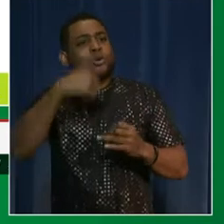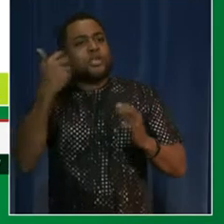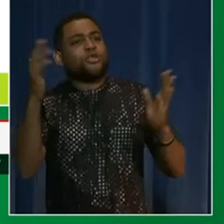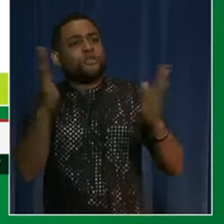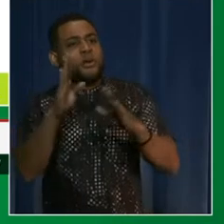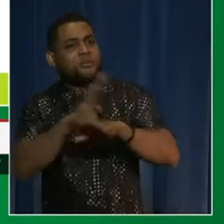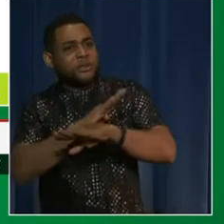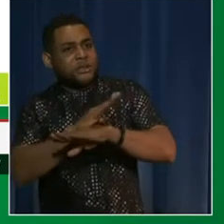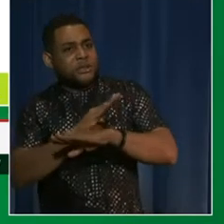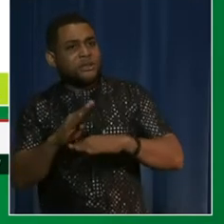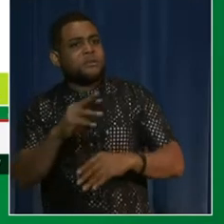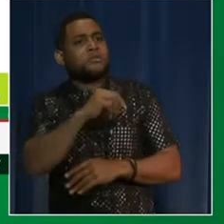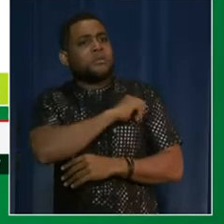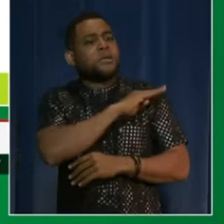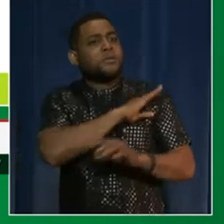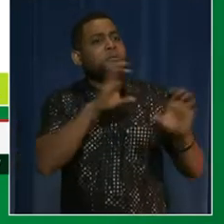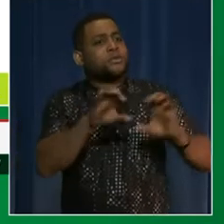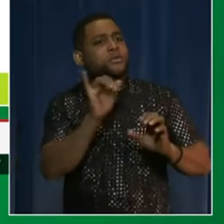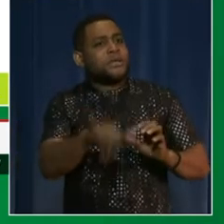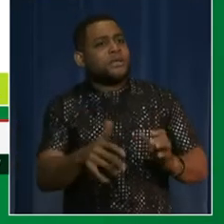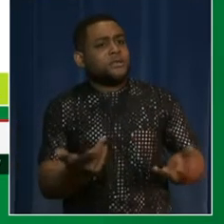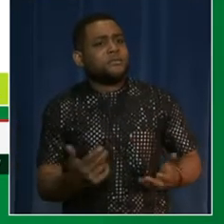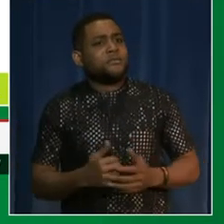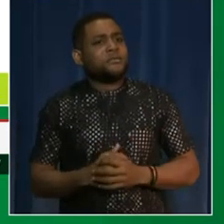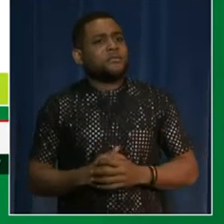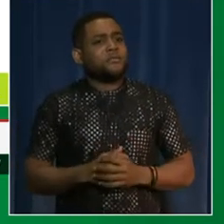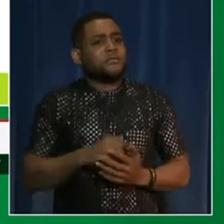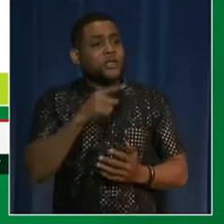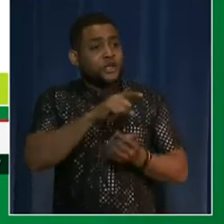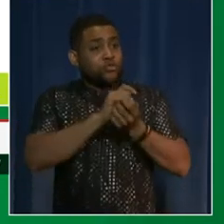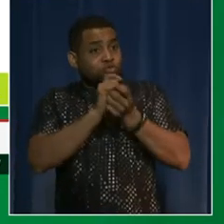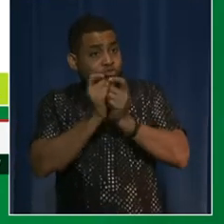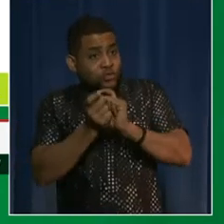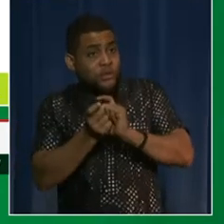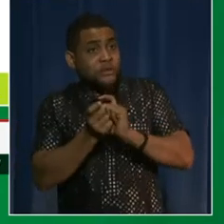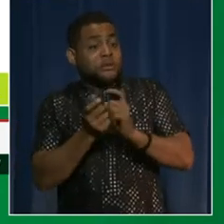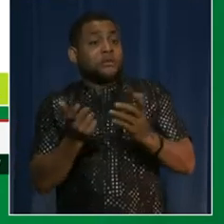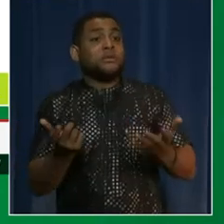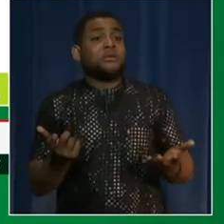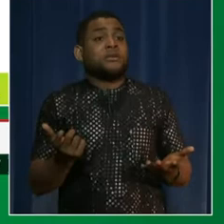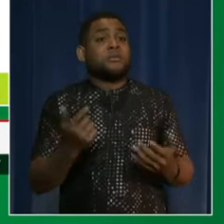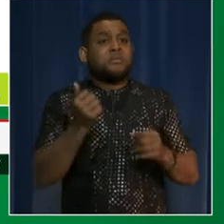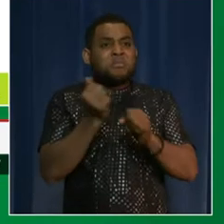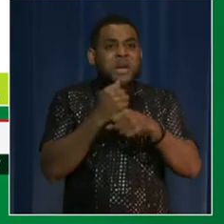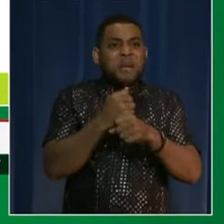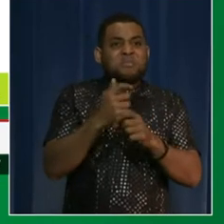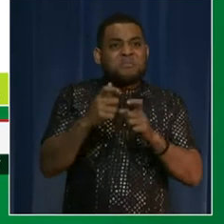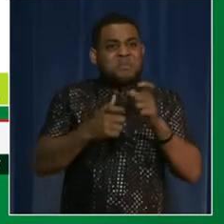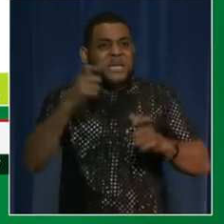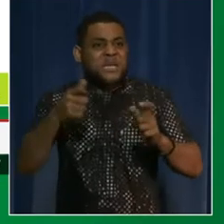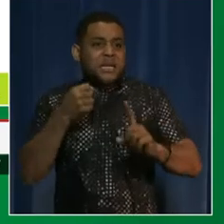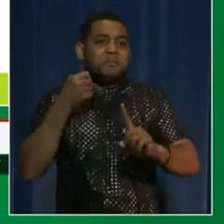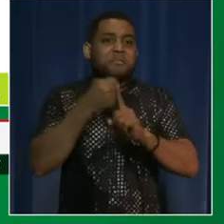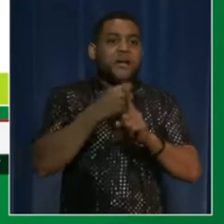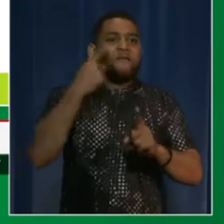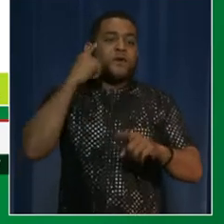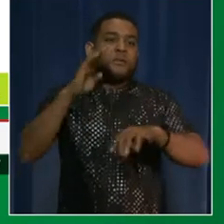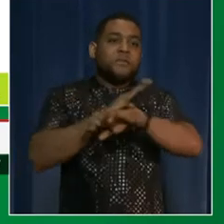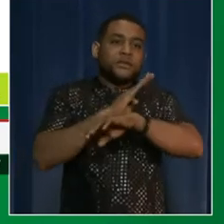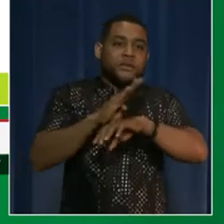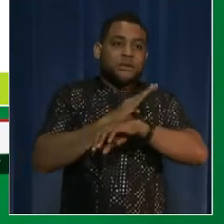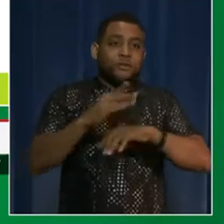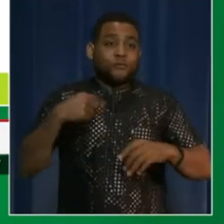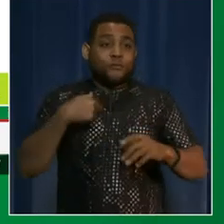those changes resulted in major impacts for those businesses. We did a survey and found that some